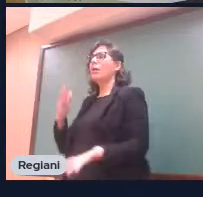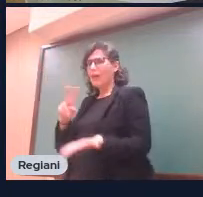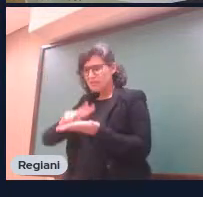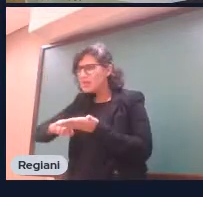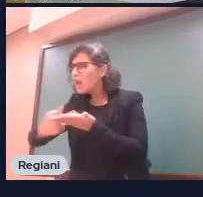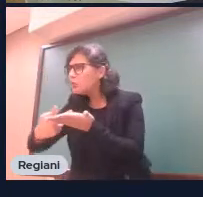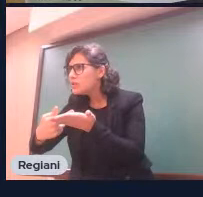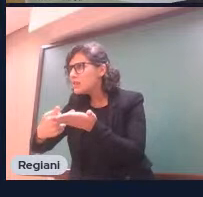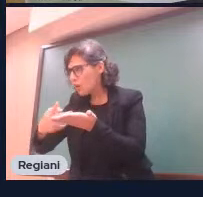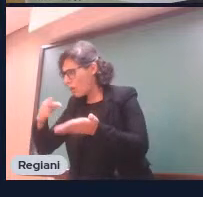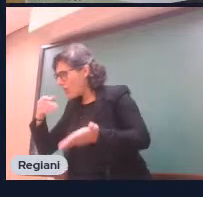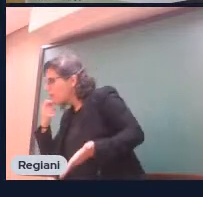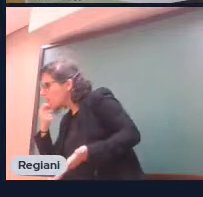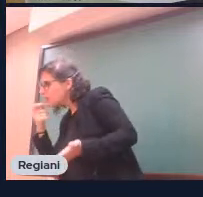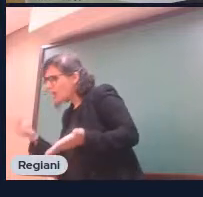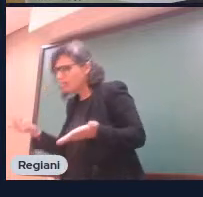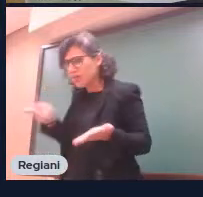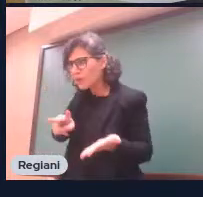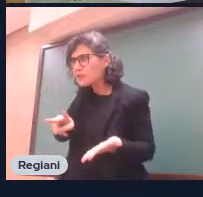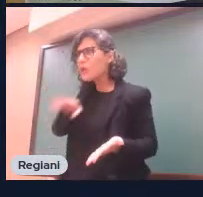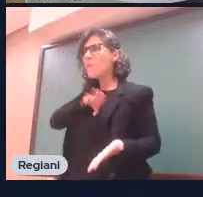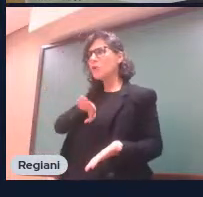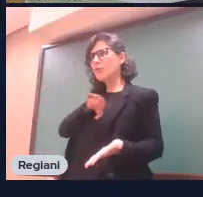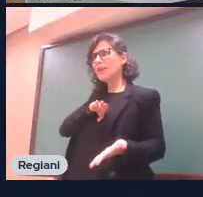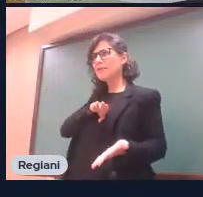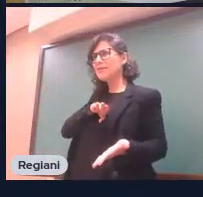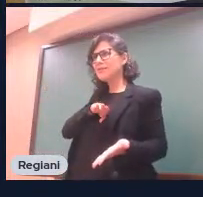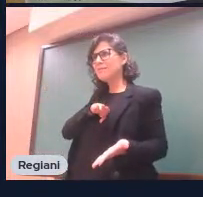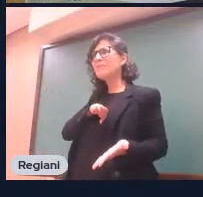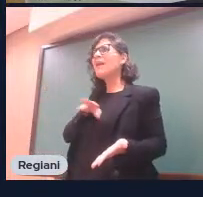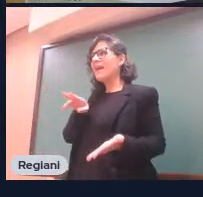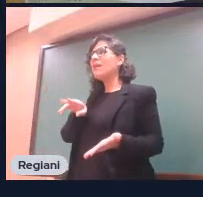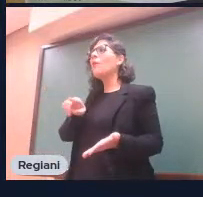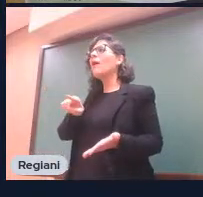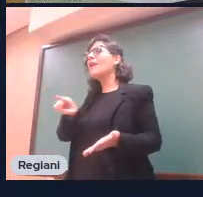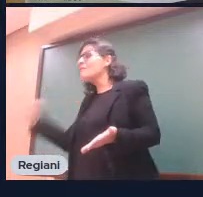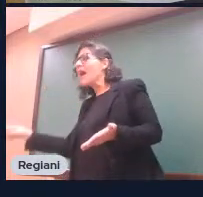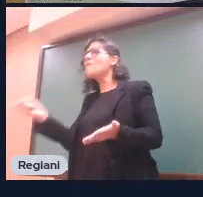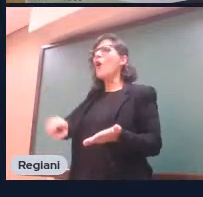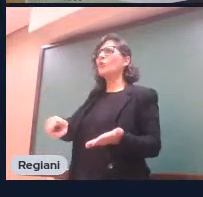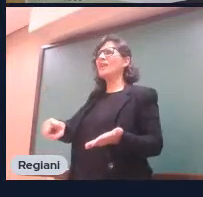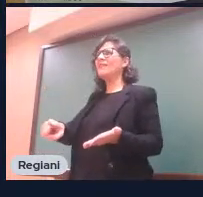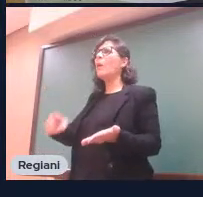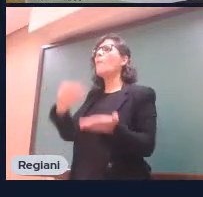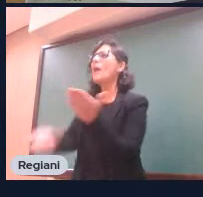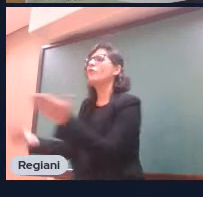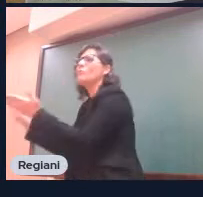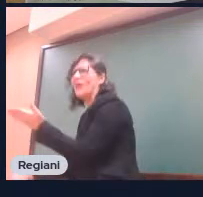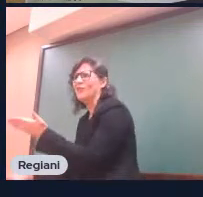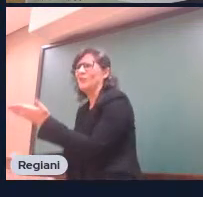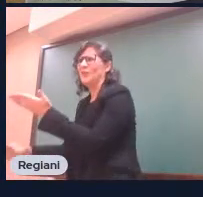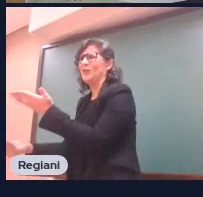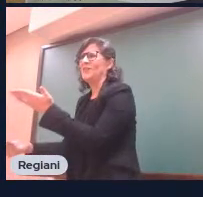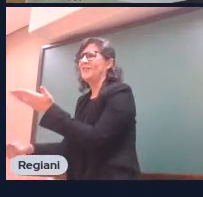internally to Portuguese, and then retranslate the retranslation to English. So basically, you're just looking at English.